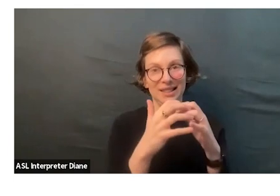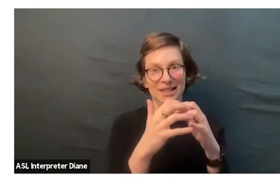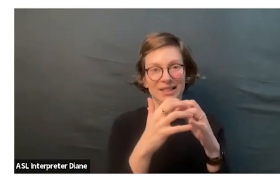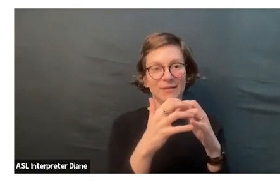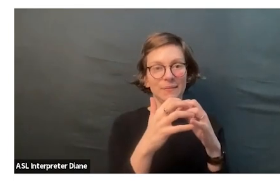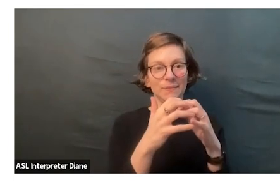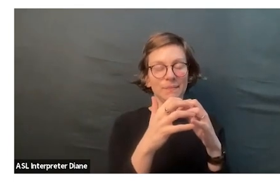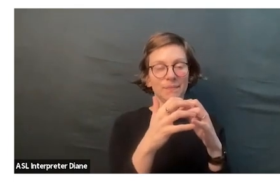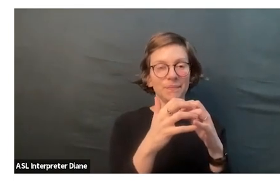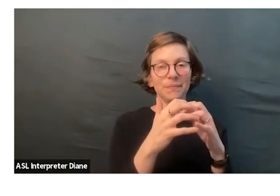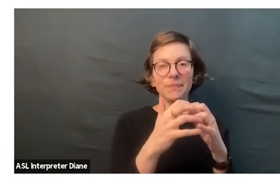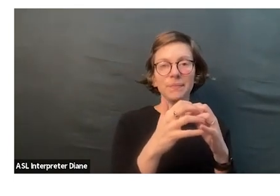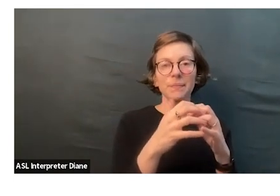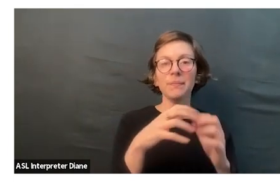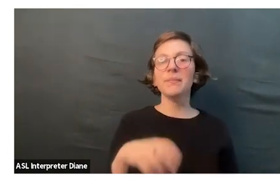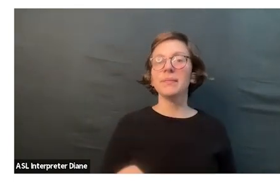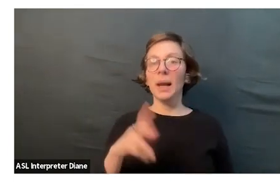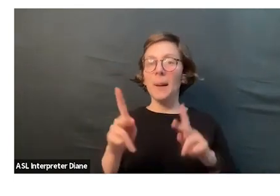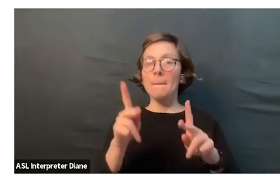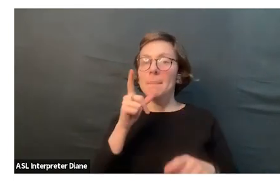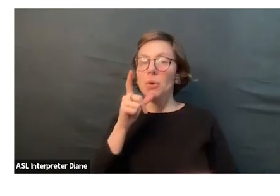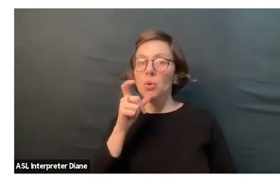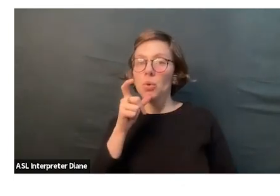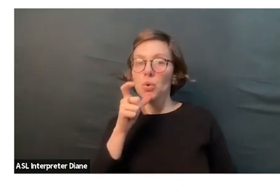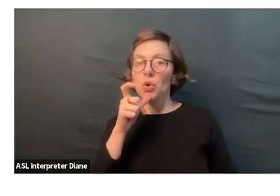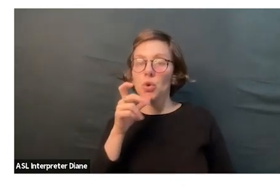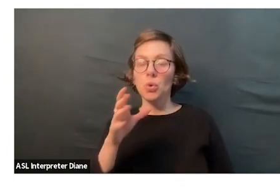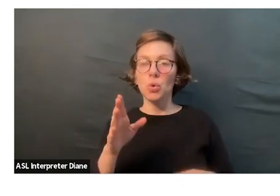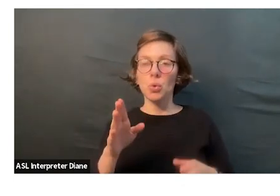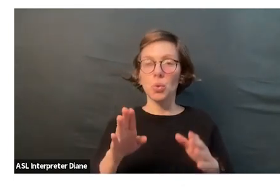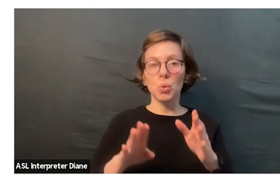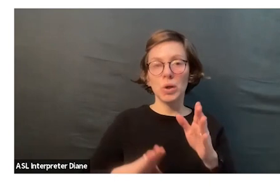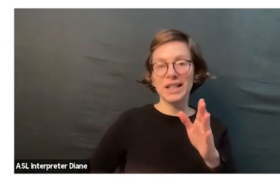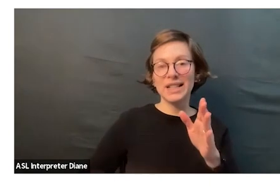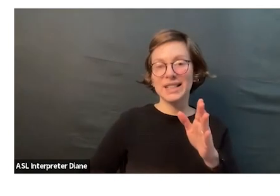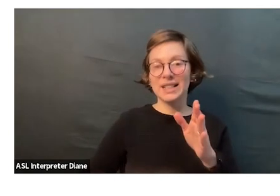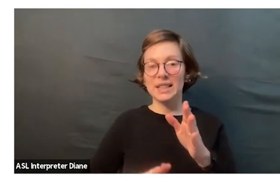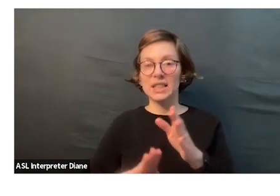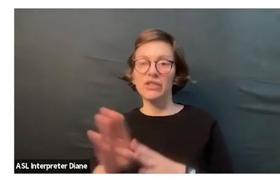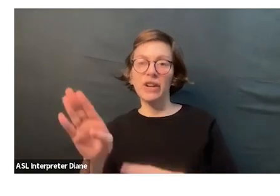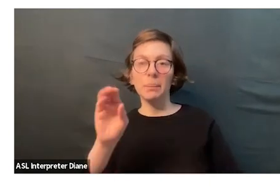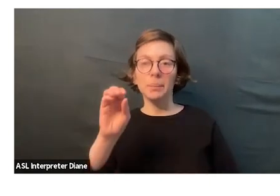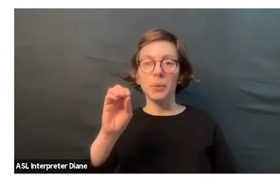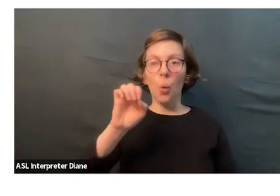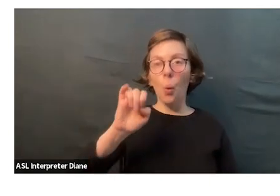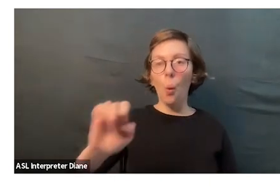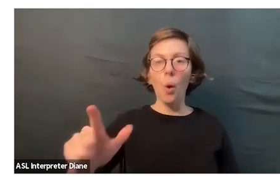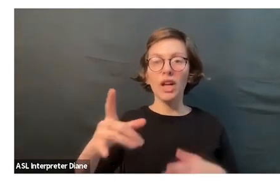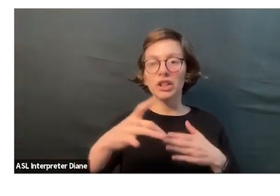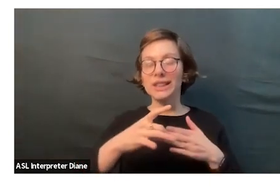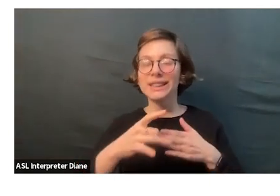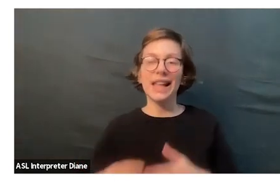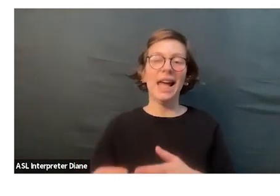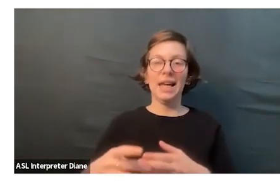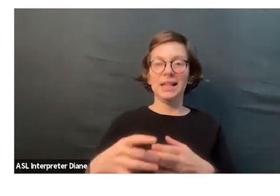a petro-modernity that is by design. But one of the things that also destroyed was a way of life in these